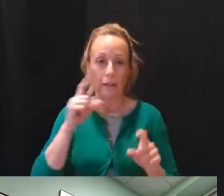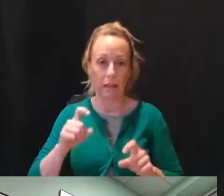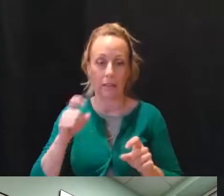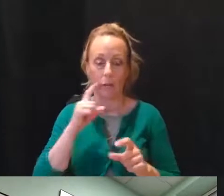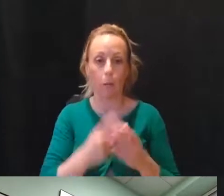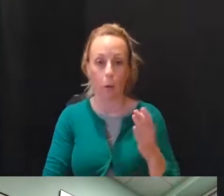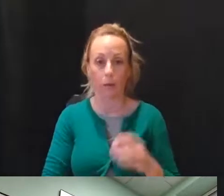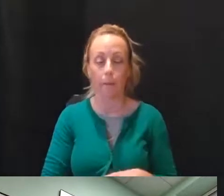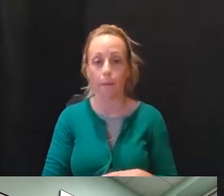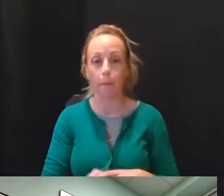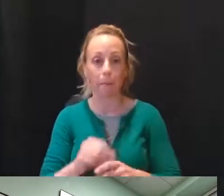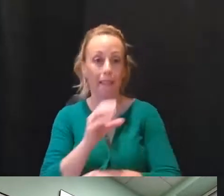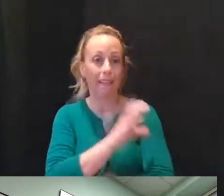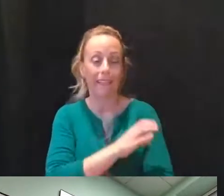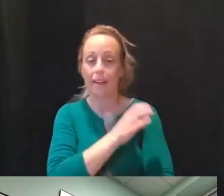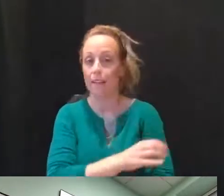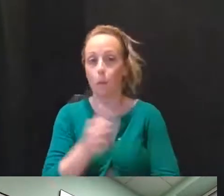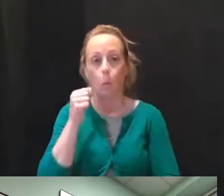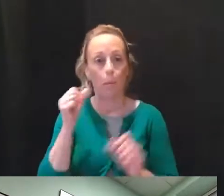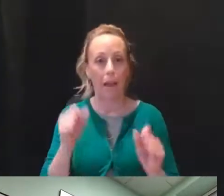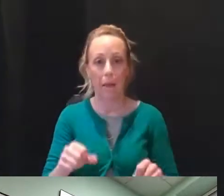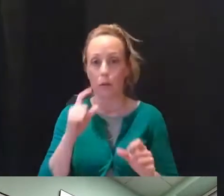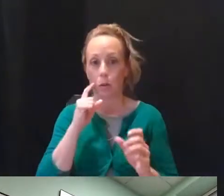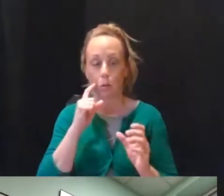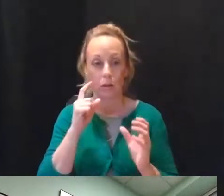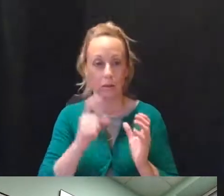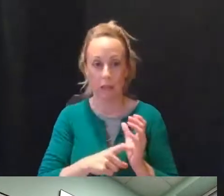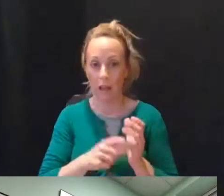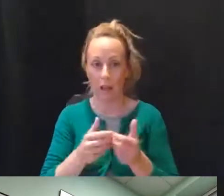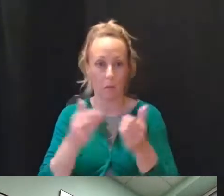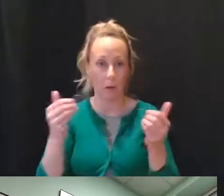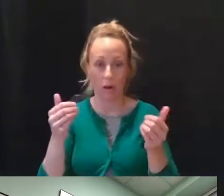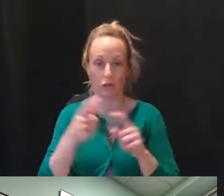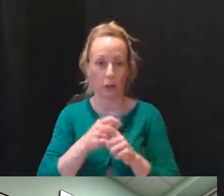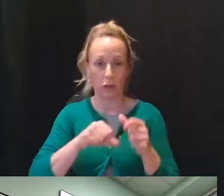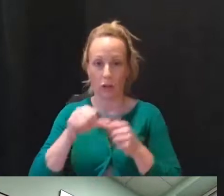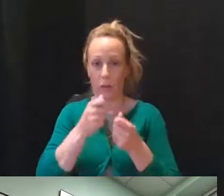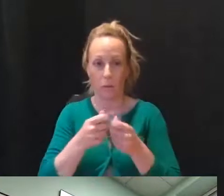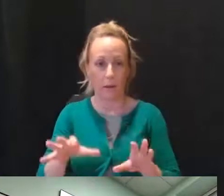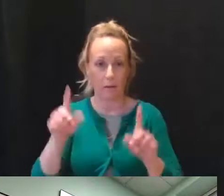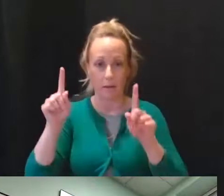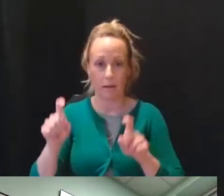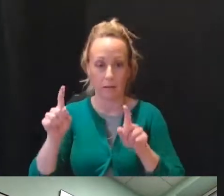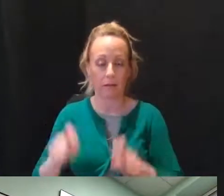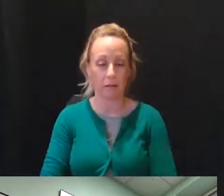clinically wouldn't be able to tell the bulk of the cases apart from each other.